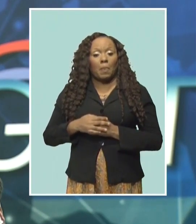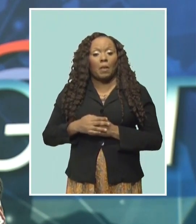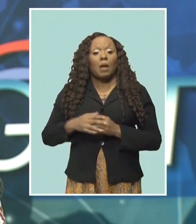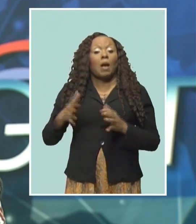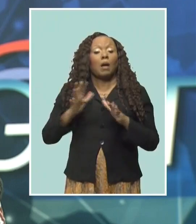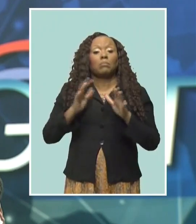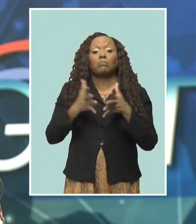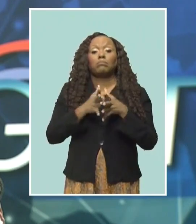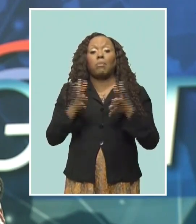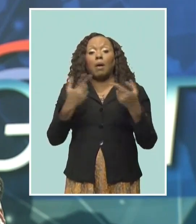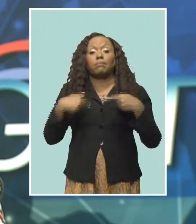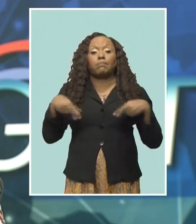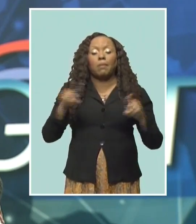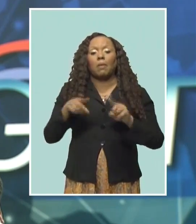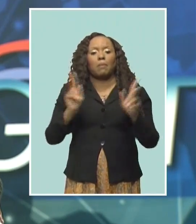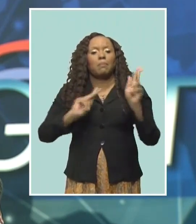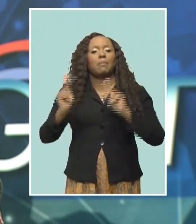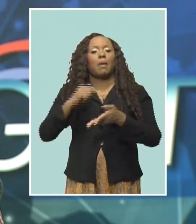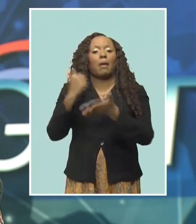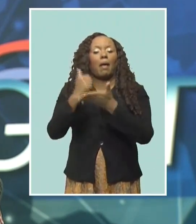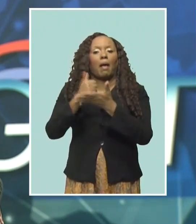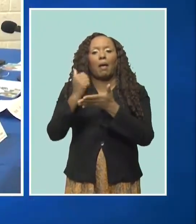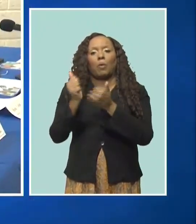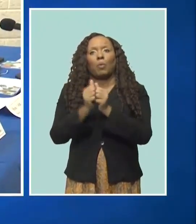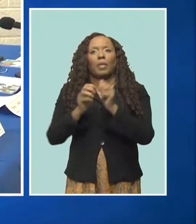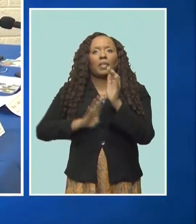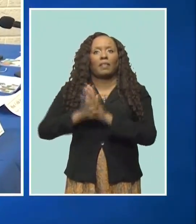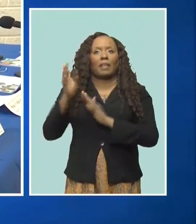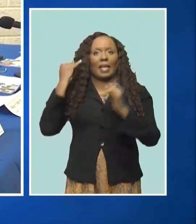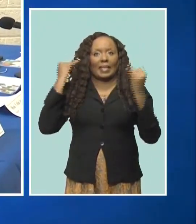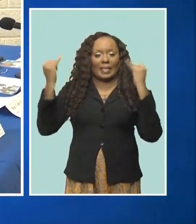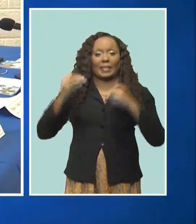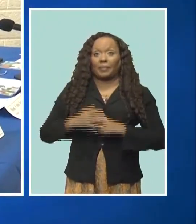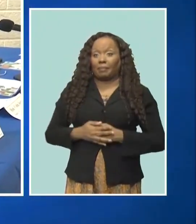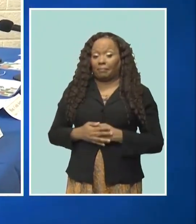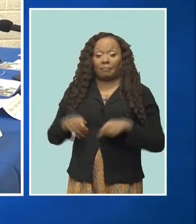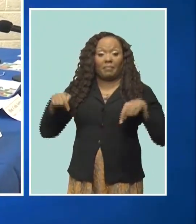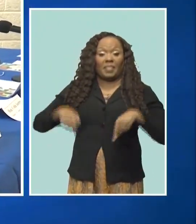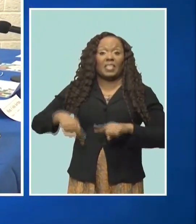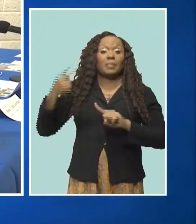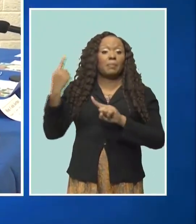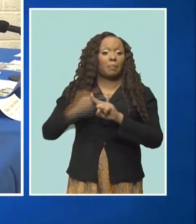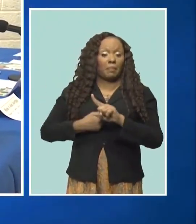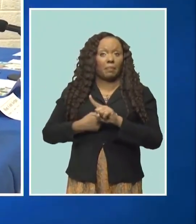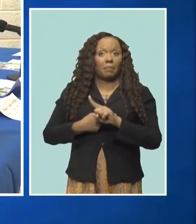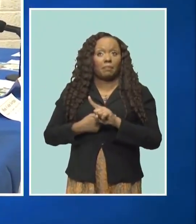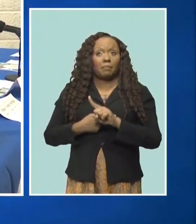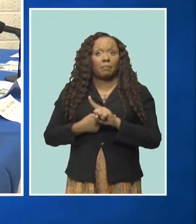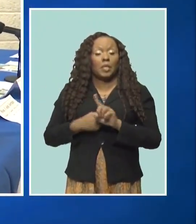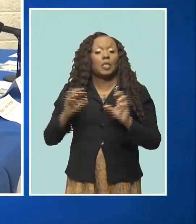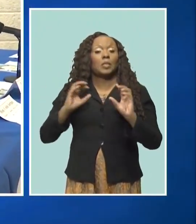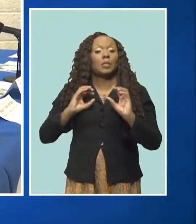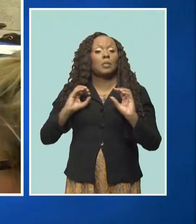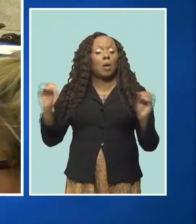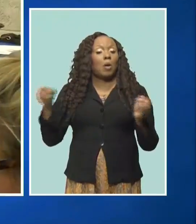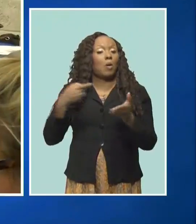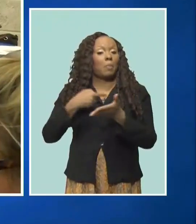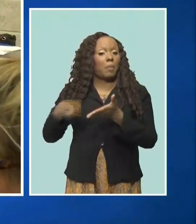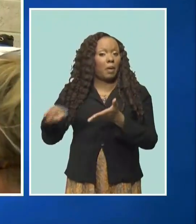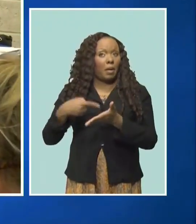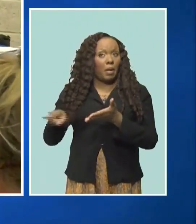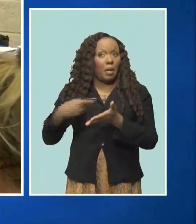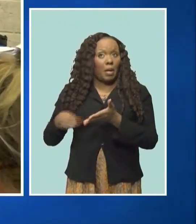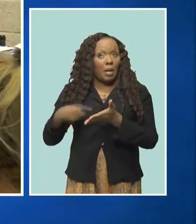development. Anesta Henry has that report. From this month, non-contributory pensions will be paid to Barbadians living with